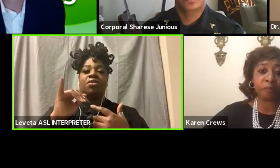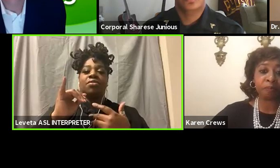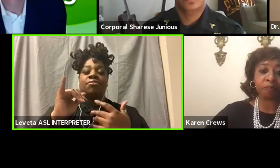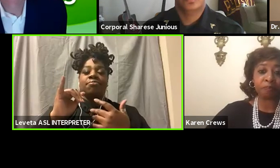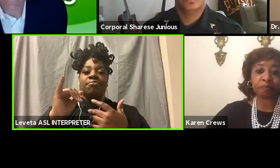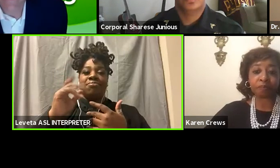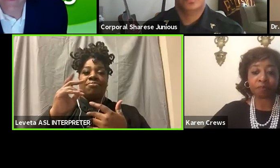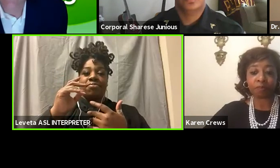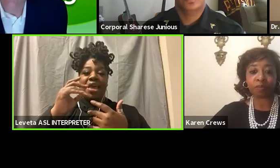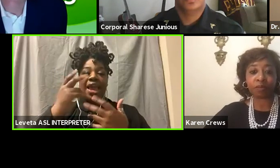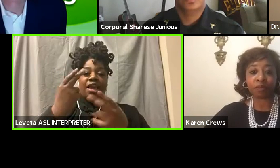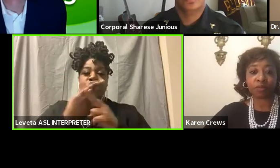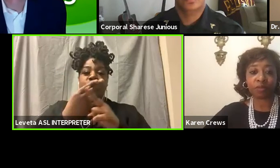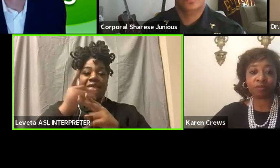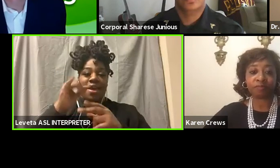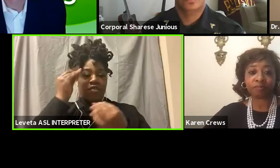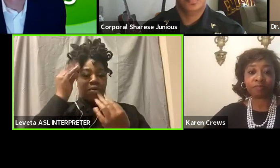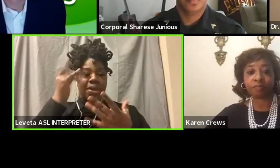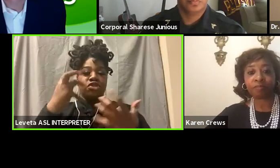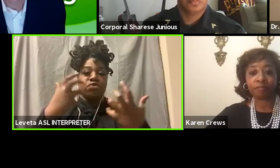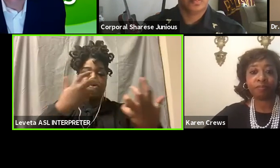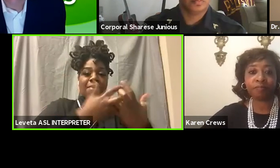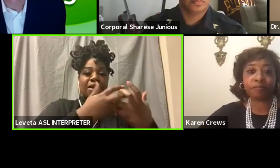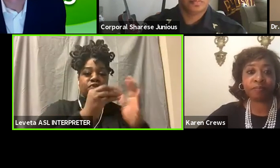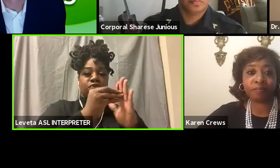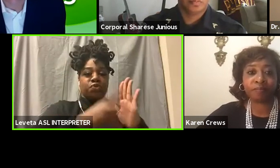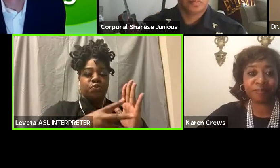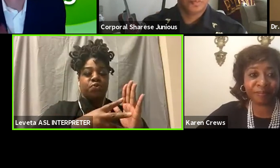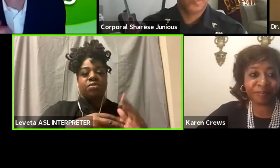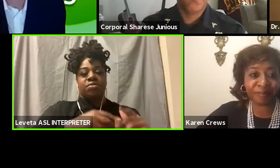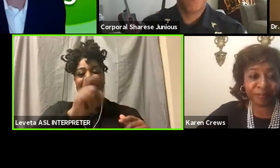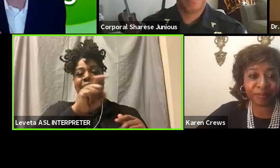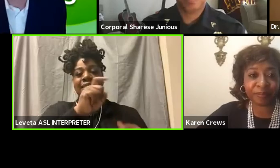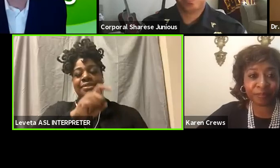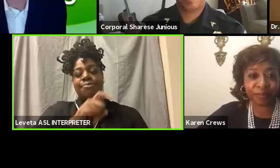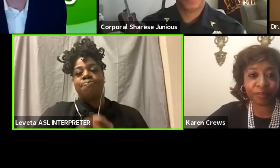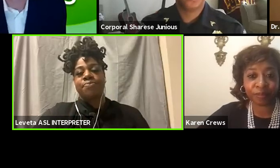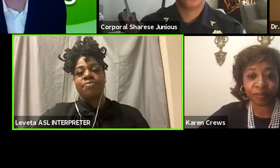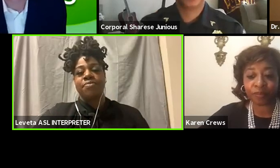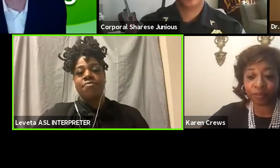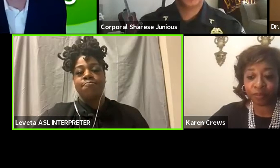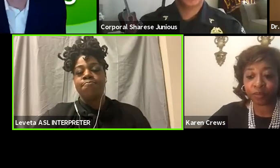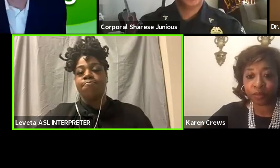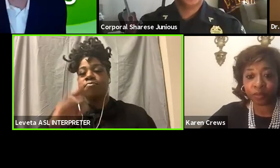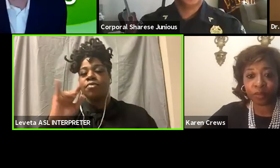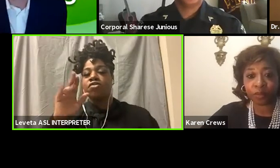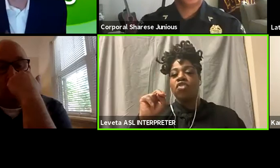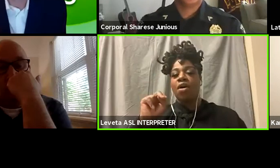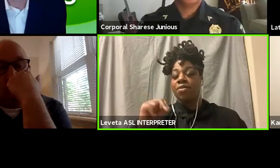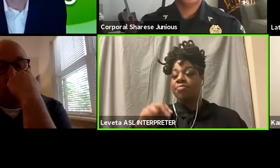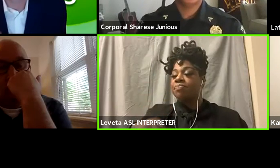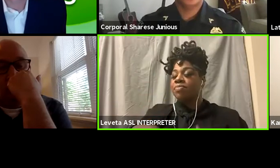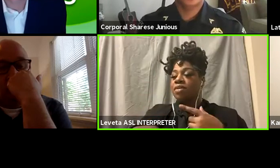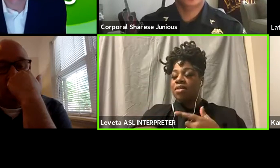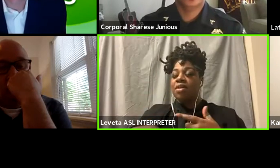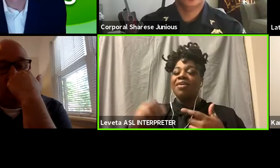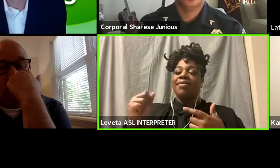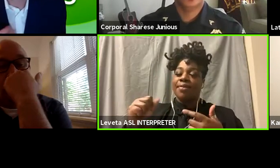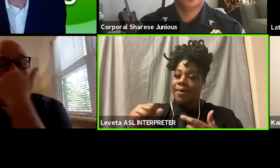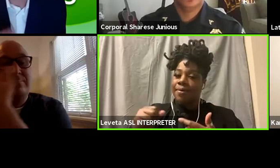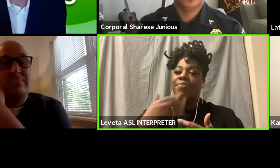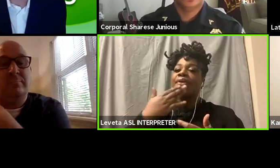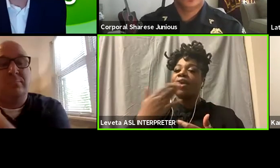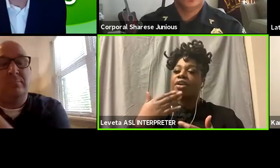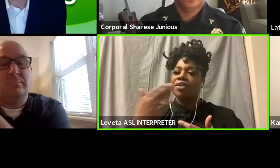well. Thank you. Thank you very much. So much of what you talked about has come up in a lot of the dialogues that we've done with students and families.